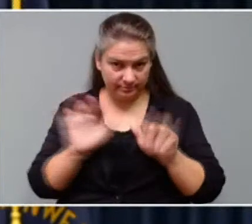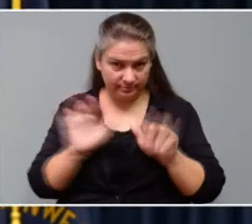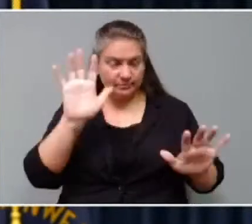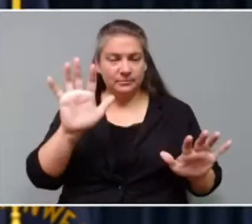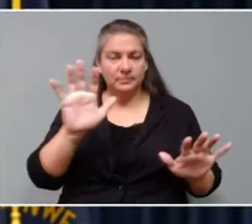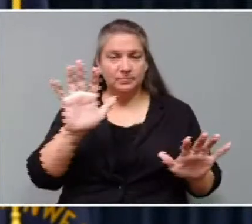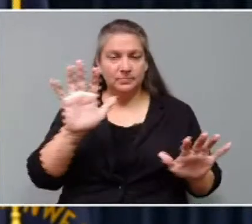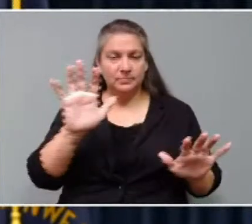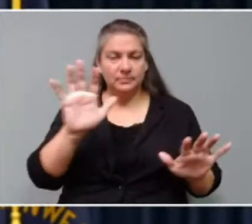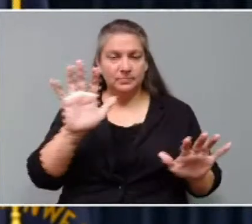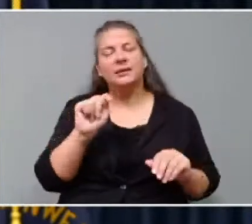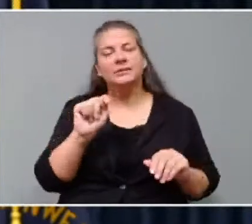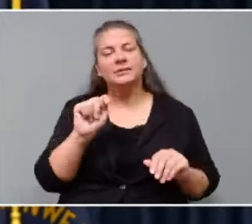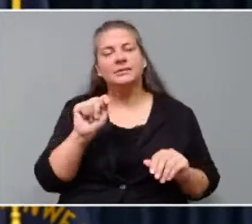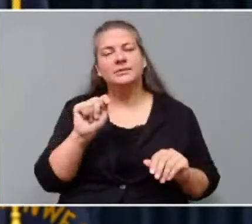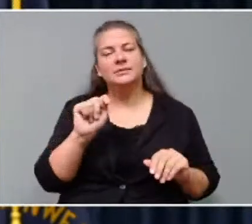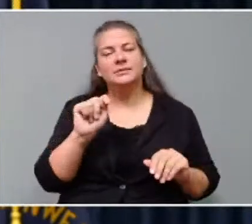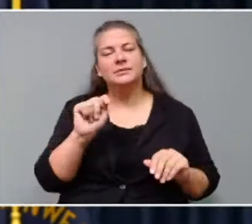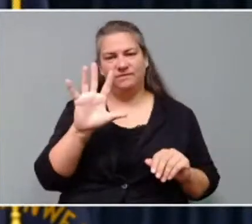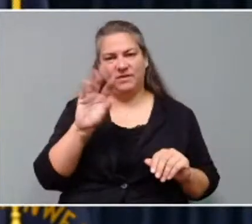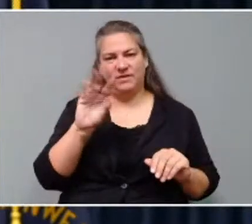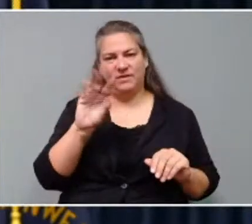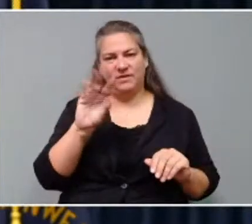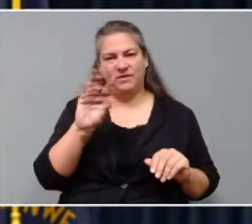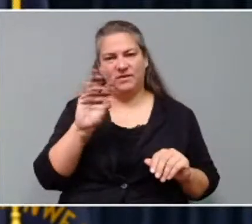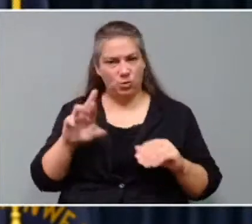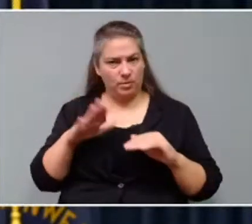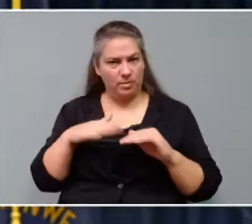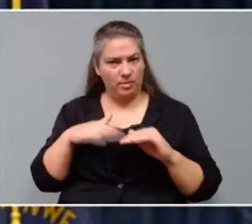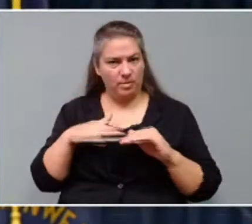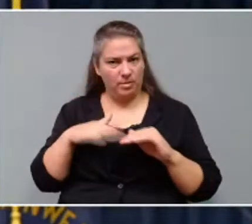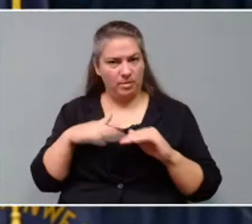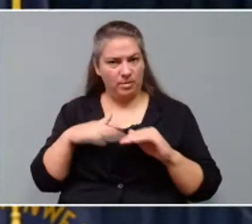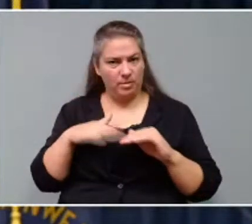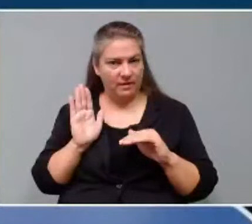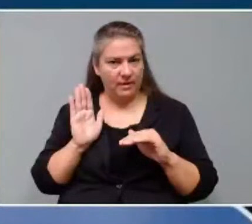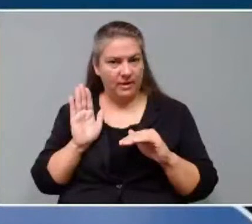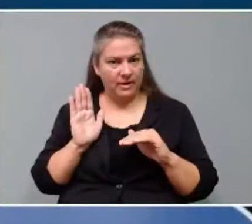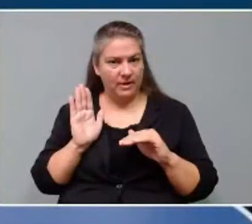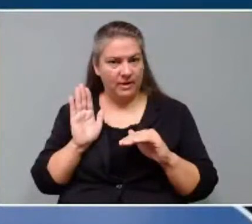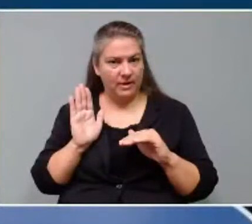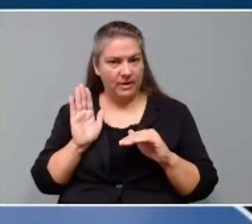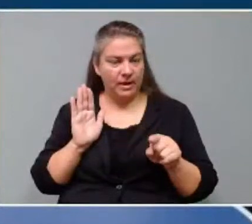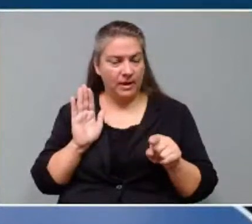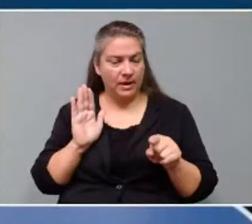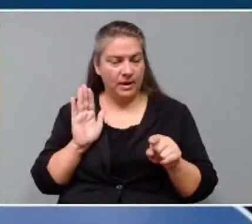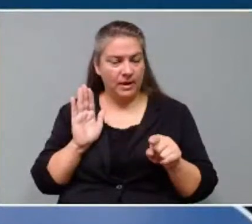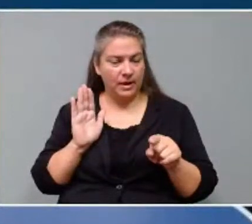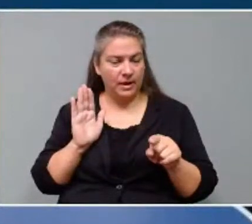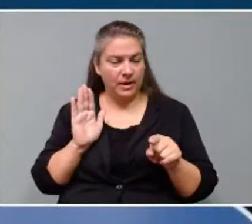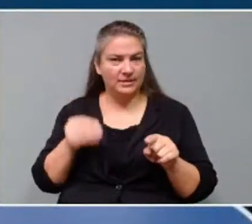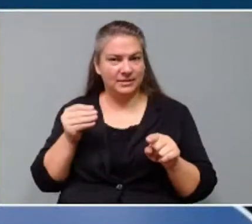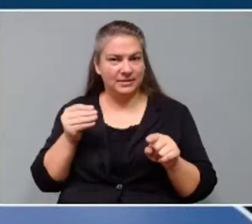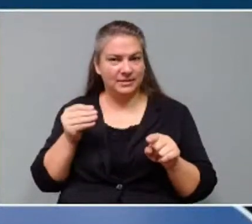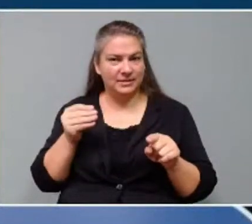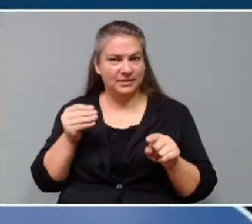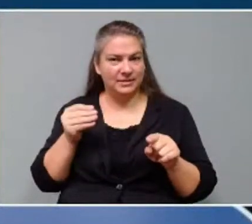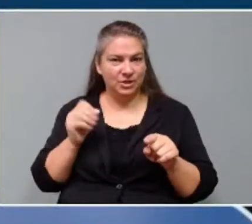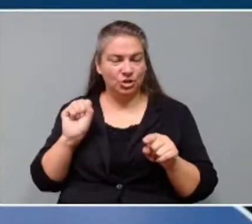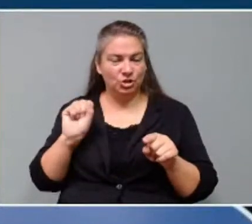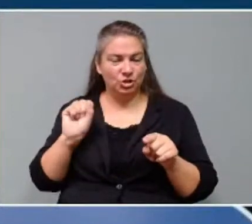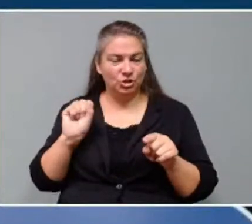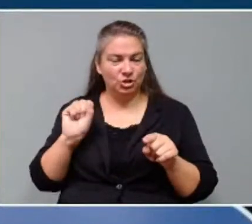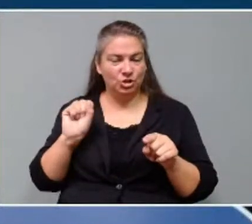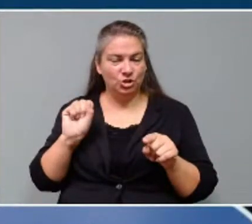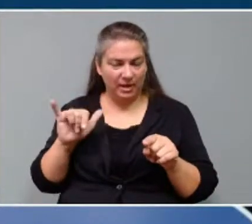areas 50% and up. We had 3 more join this list: Shelby,